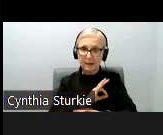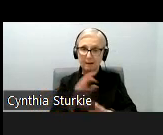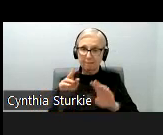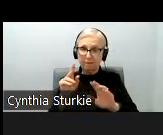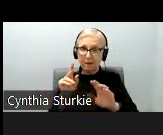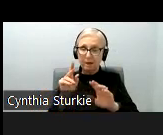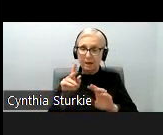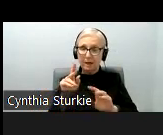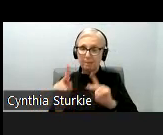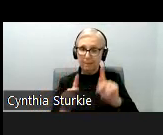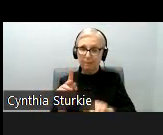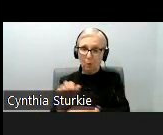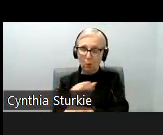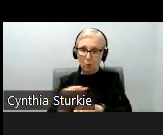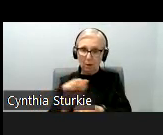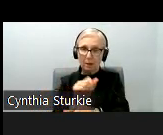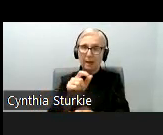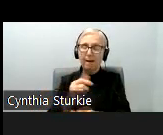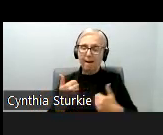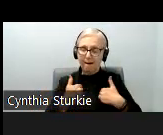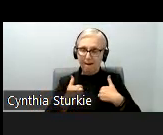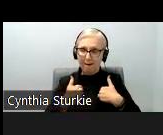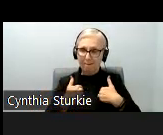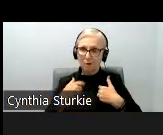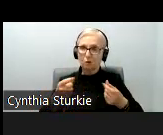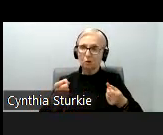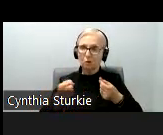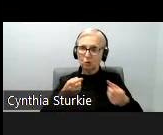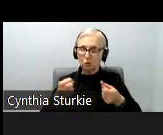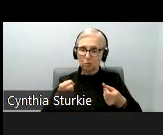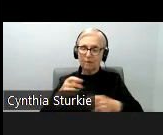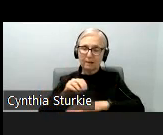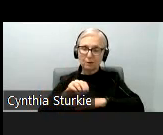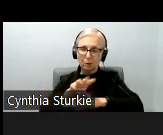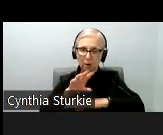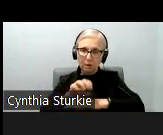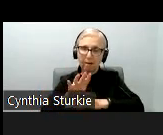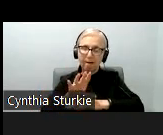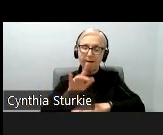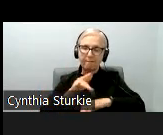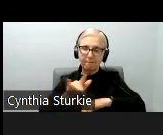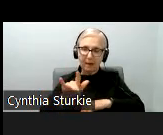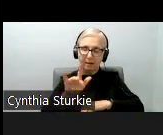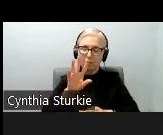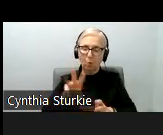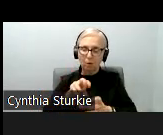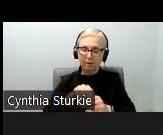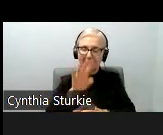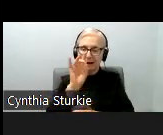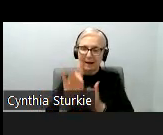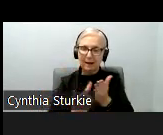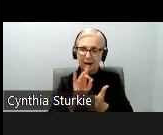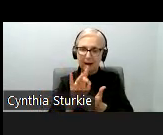must ensure treatment personnel have supervisor consultation available within 8 hours